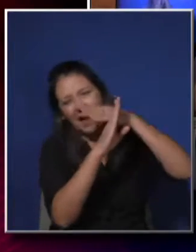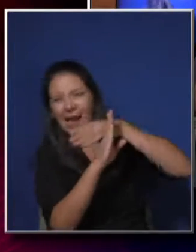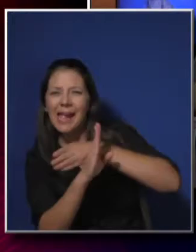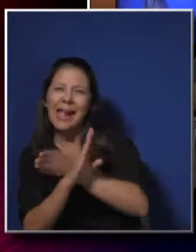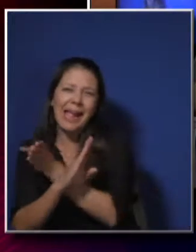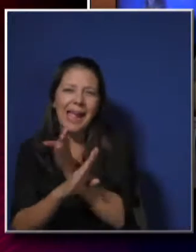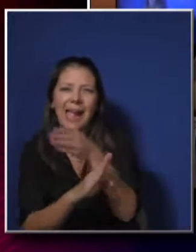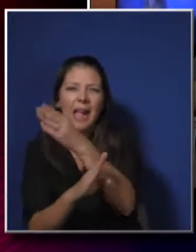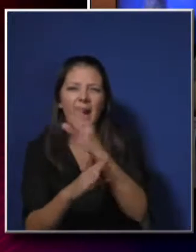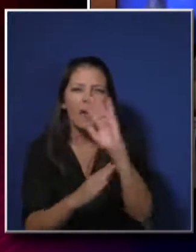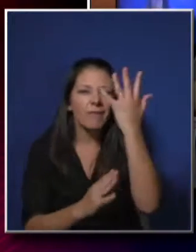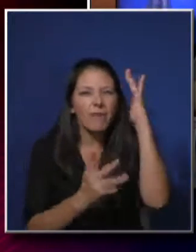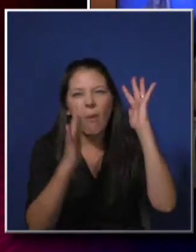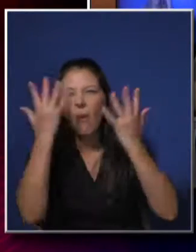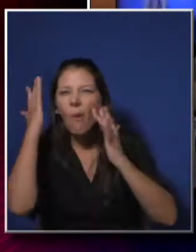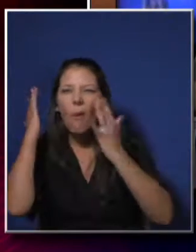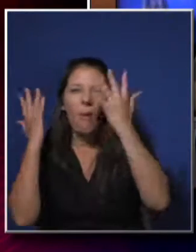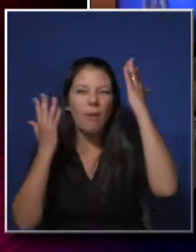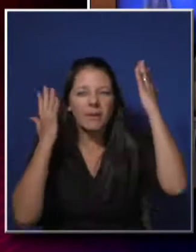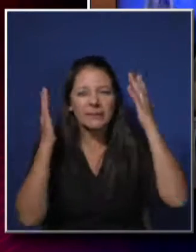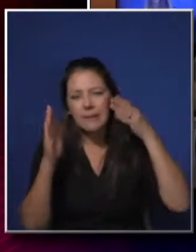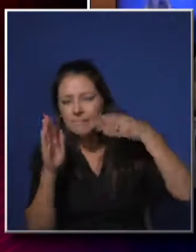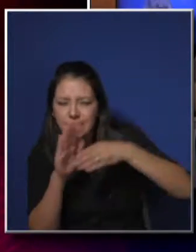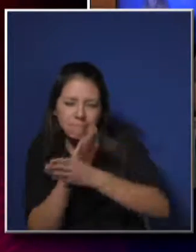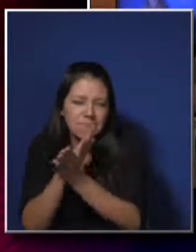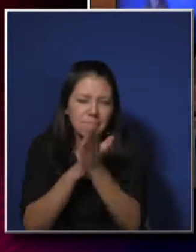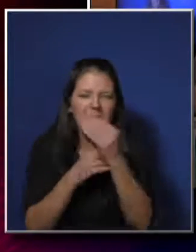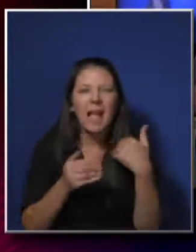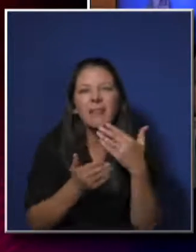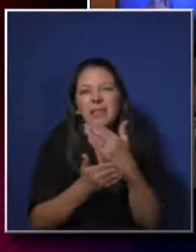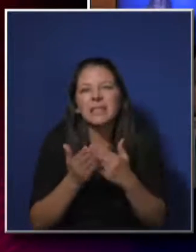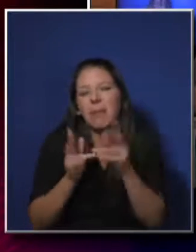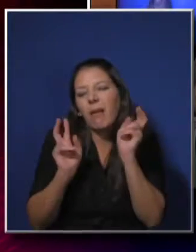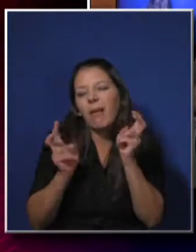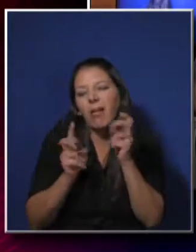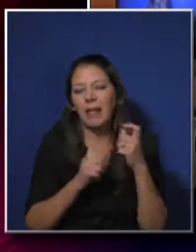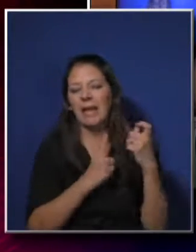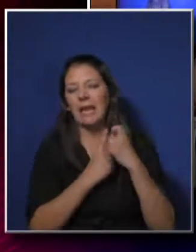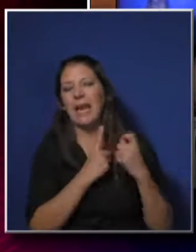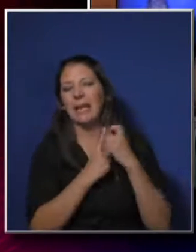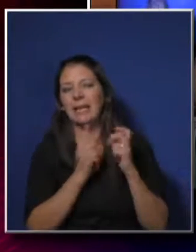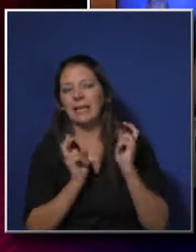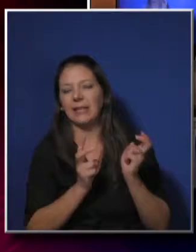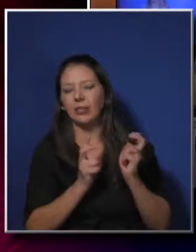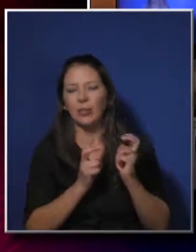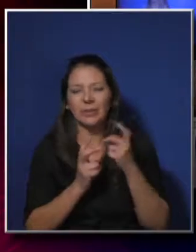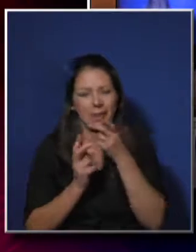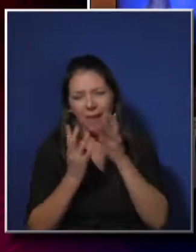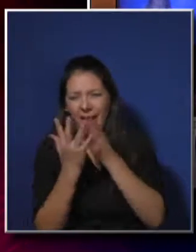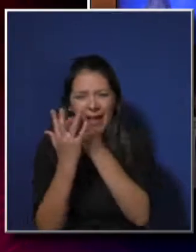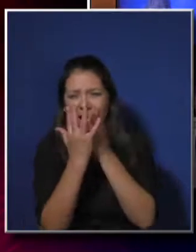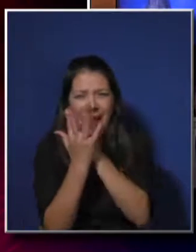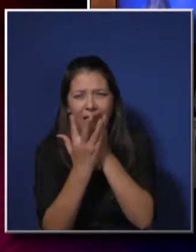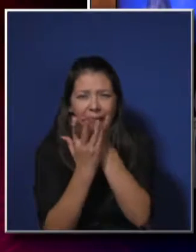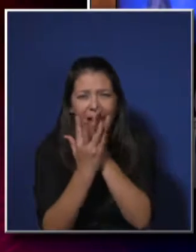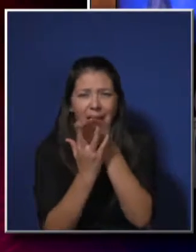were attacked by some really nagging issues. And then once we got through some of those nagging issues, we got into a bit